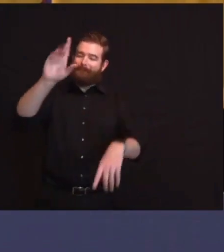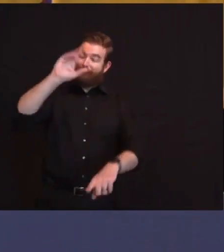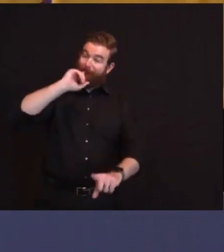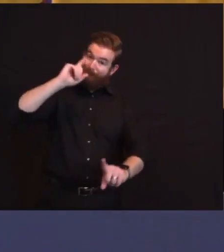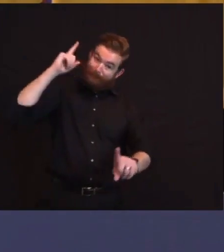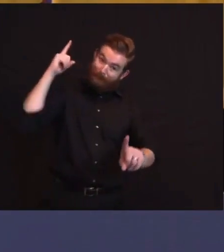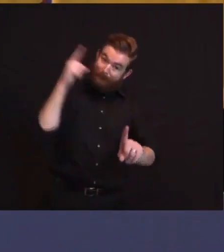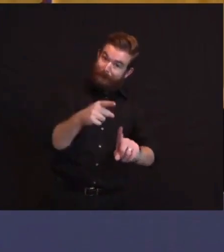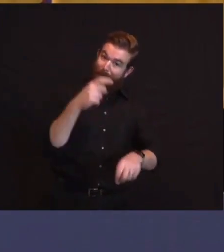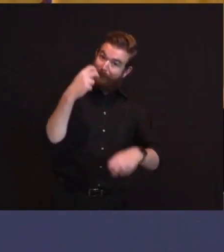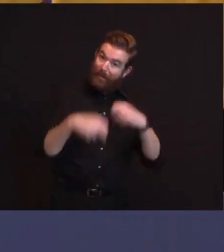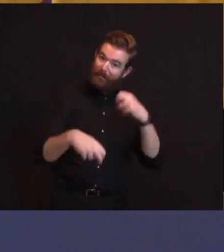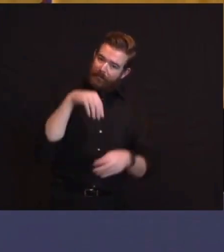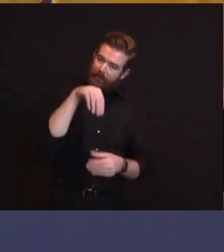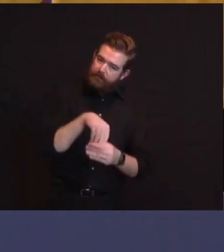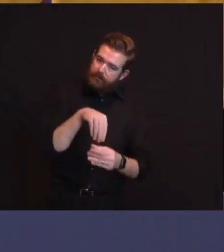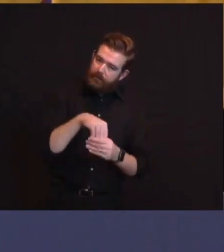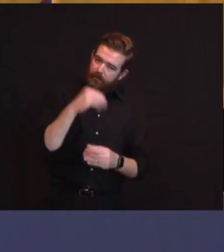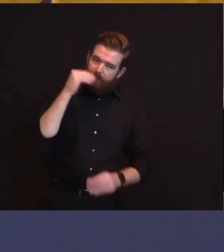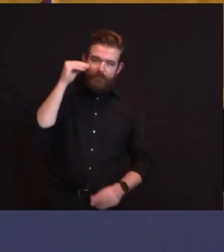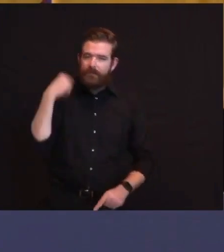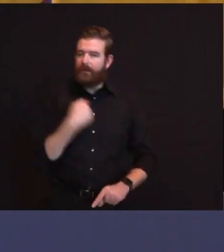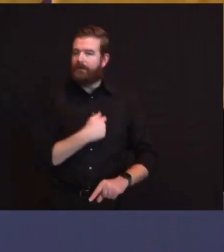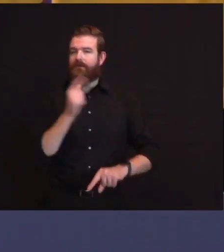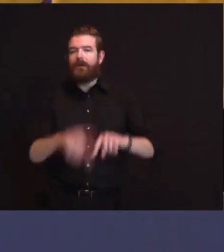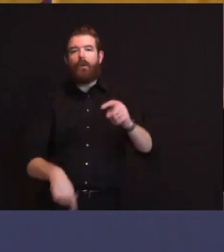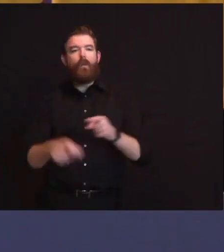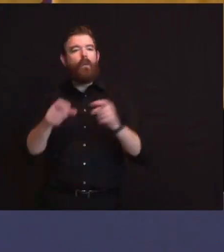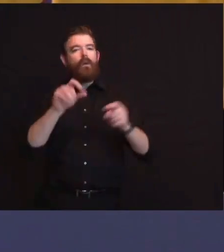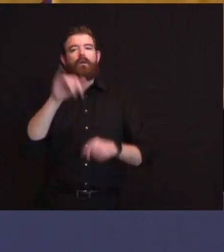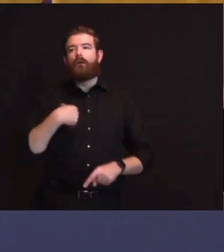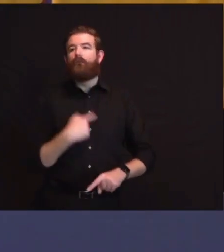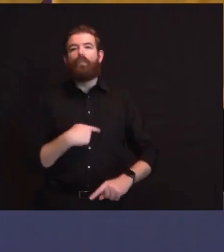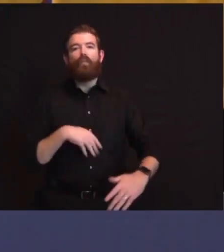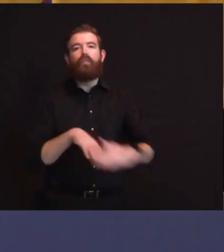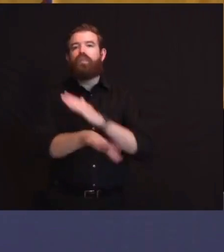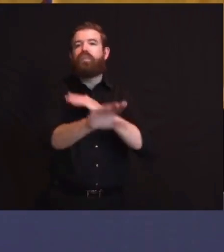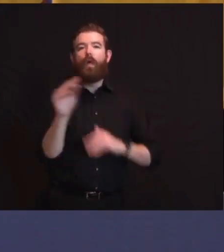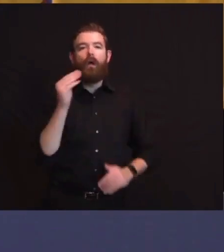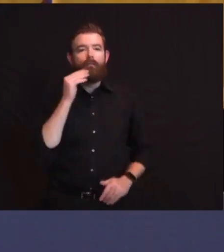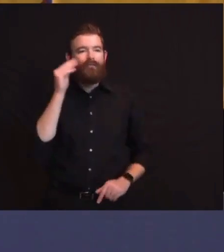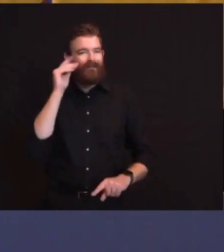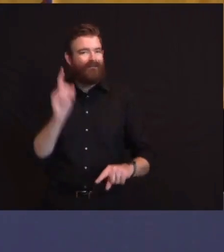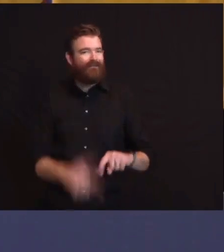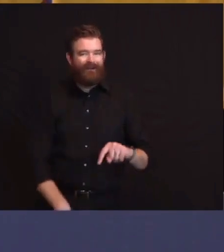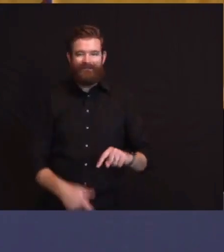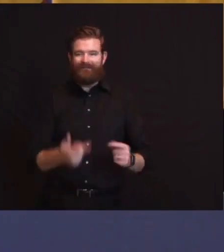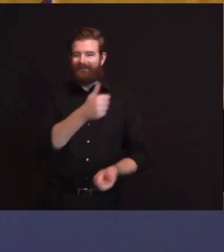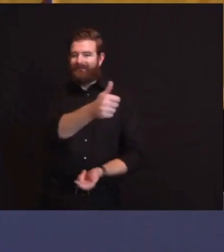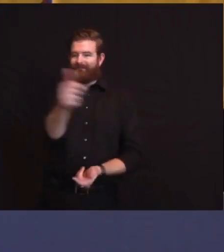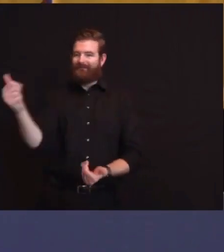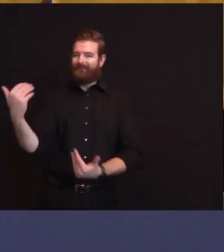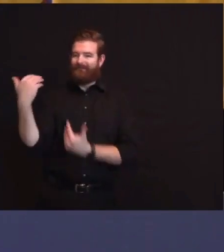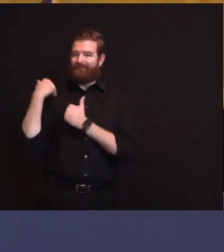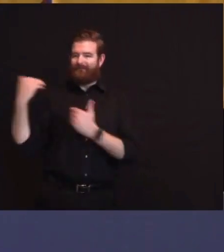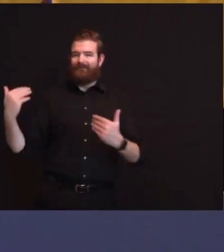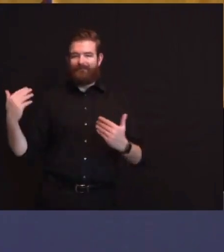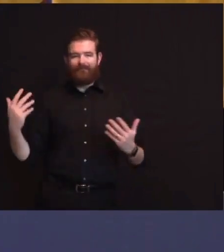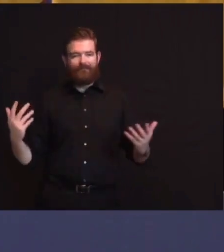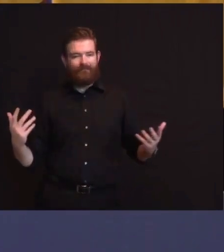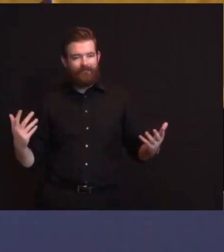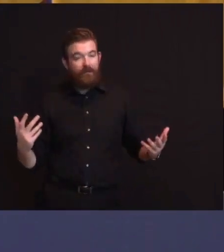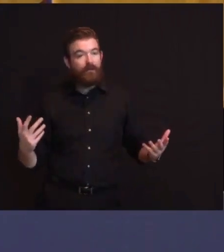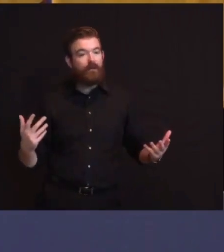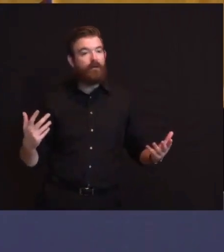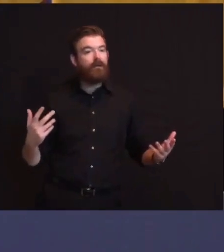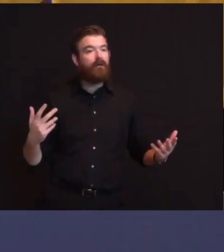multi-generational packed in. It's the family gathering. To some extent, it's probably off-campus housing still, as we've seen at places like Monmouth